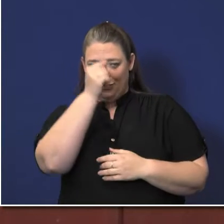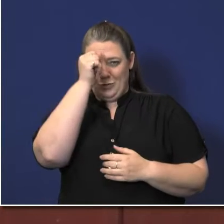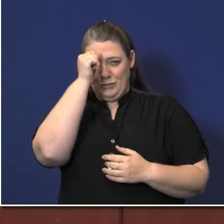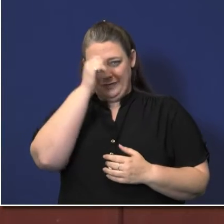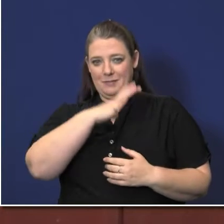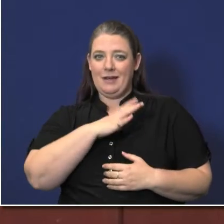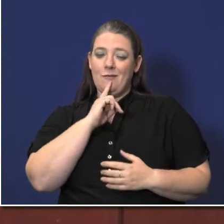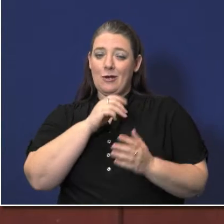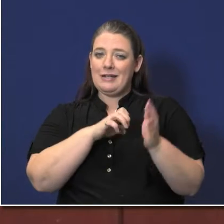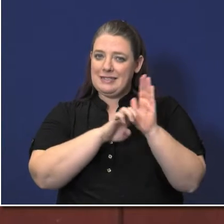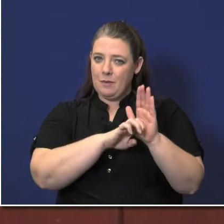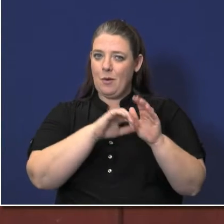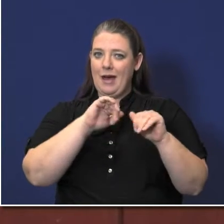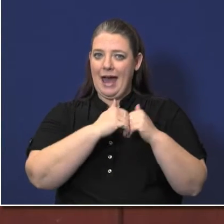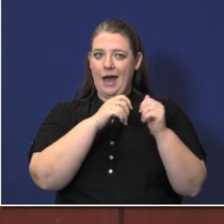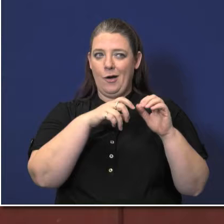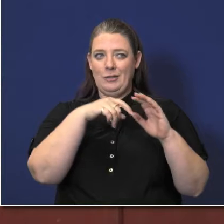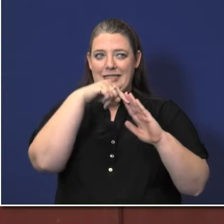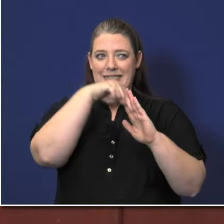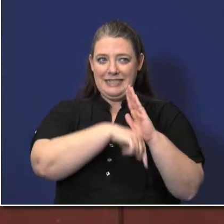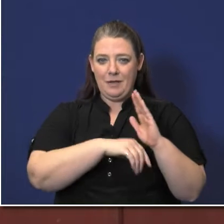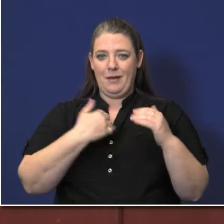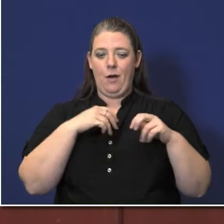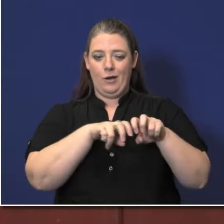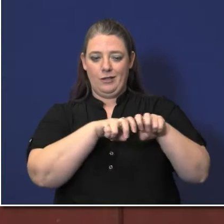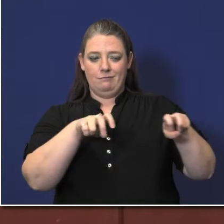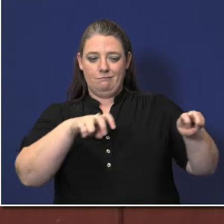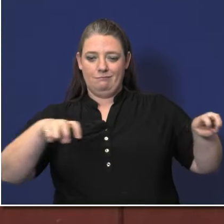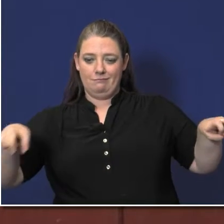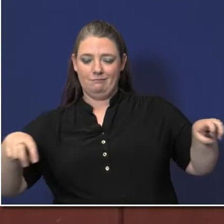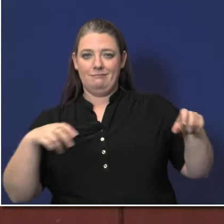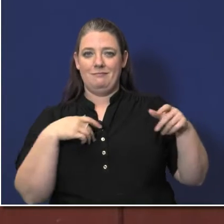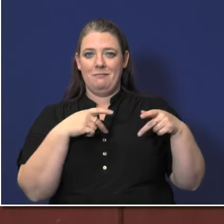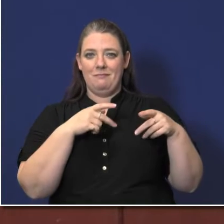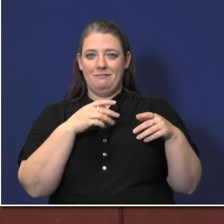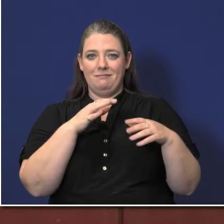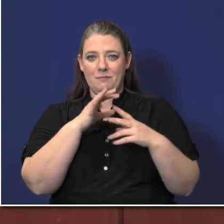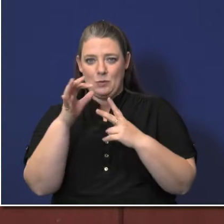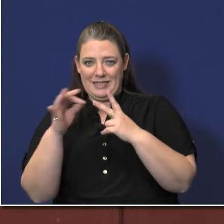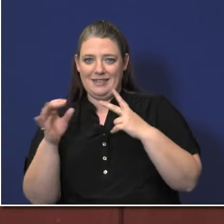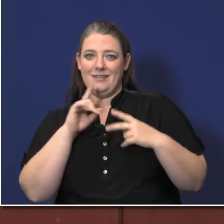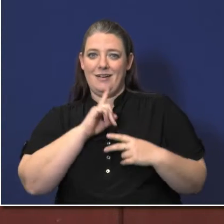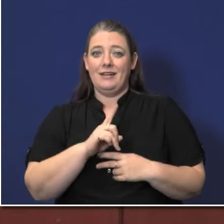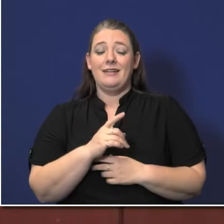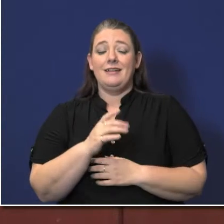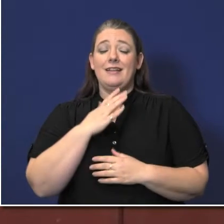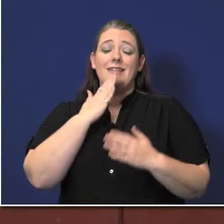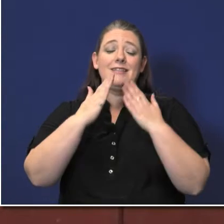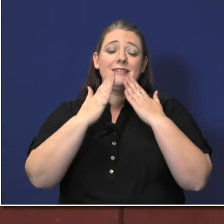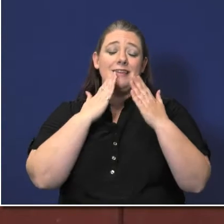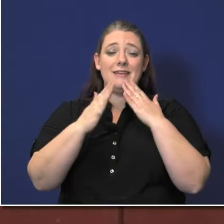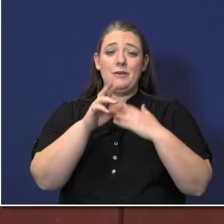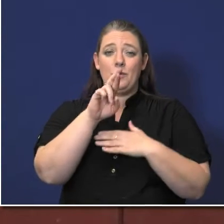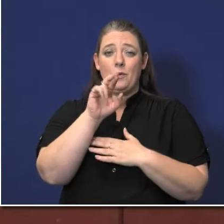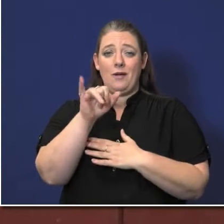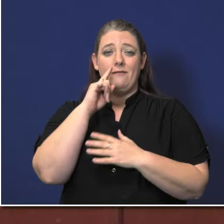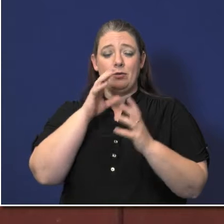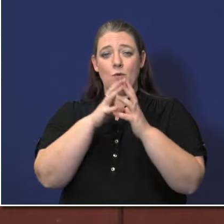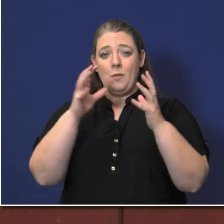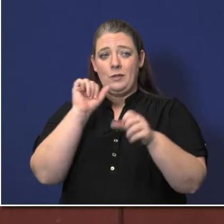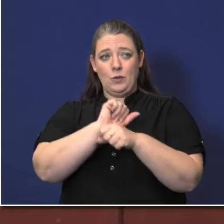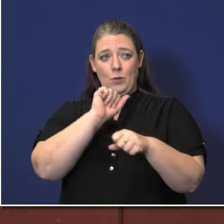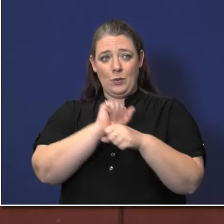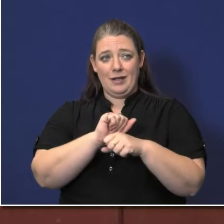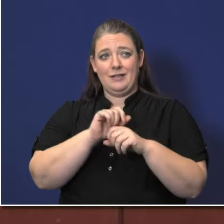of how deep our bench is. And so, Roy, thank you for all the work that you've done to put that together in your